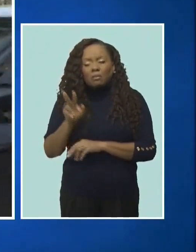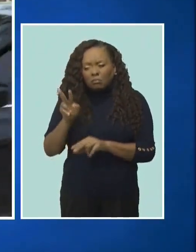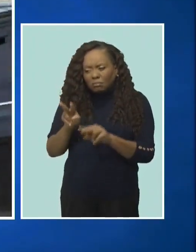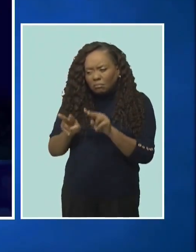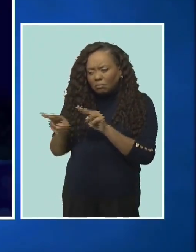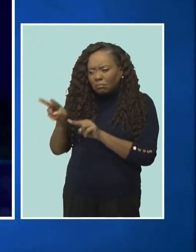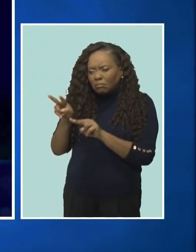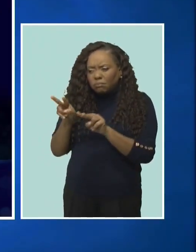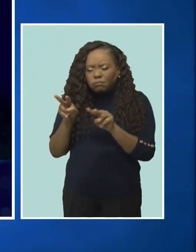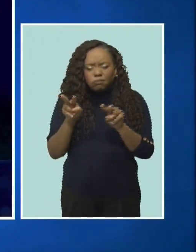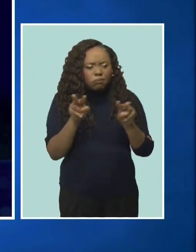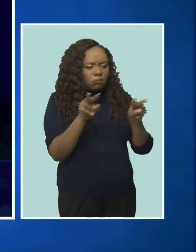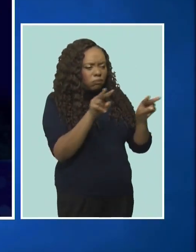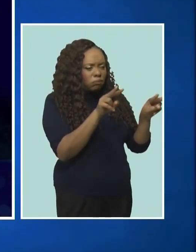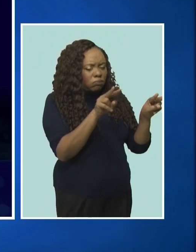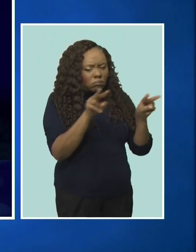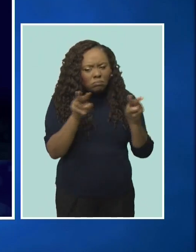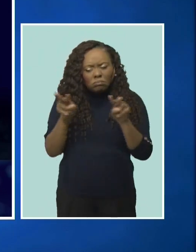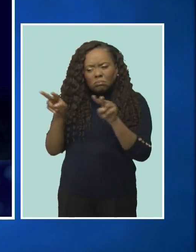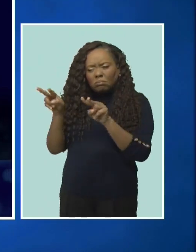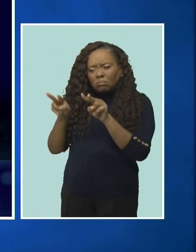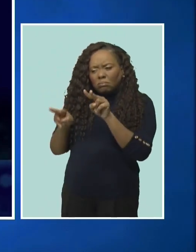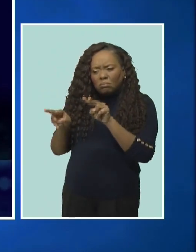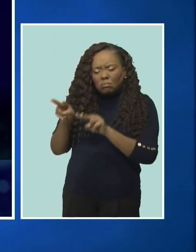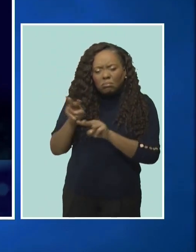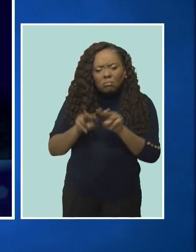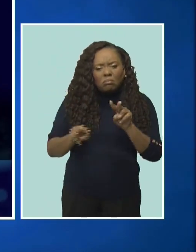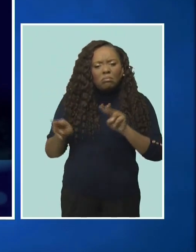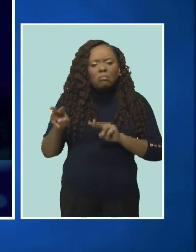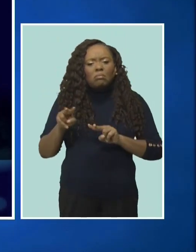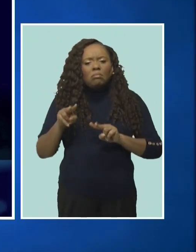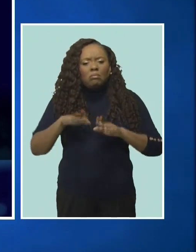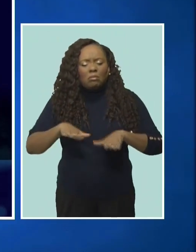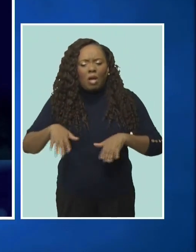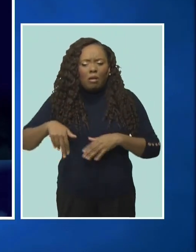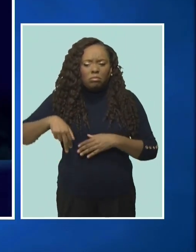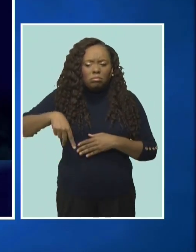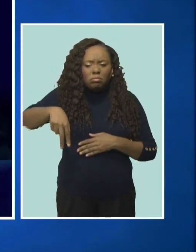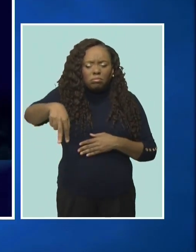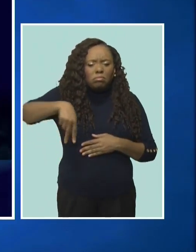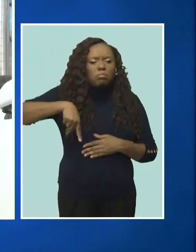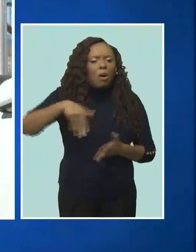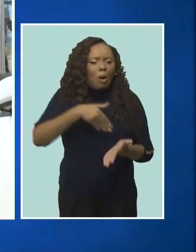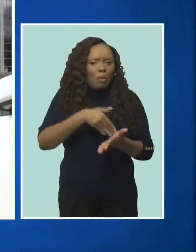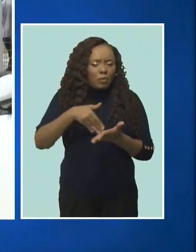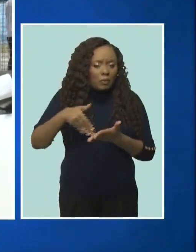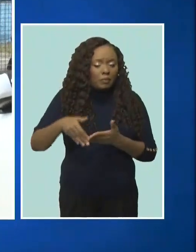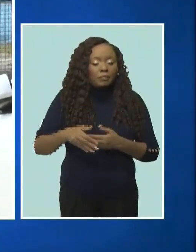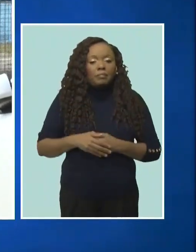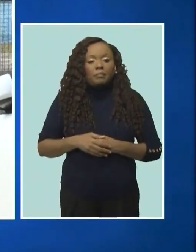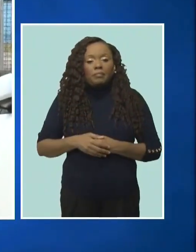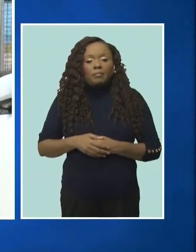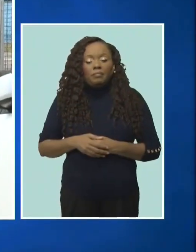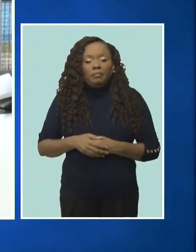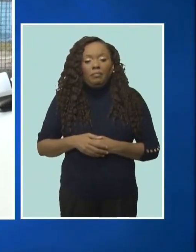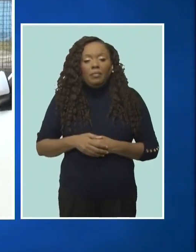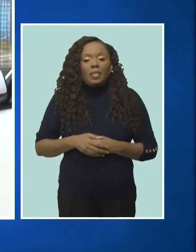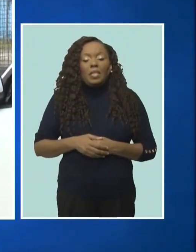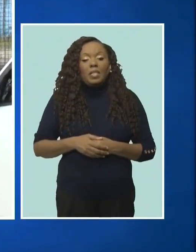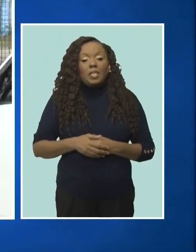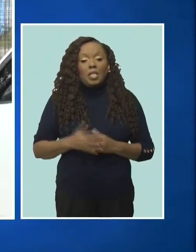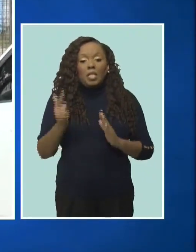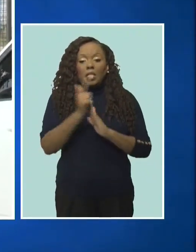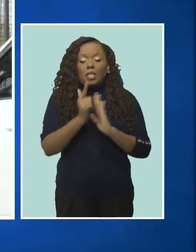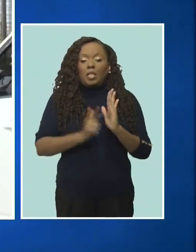schools, you should be looking for children making their way to and from the school premises. While the law does not speak to speed limits in